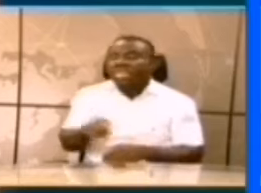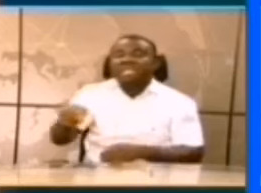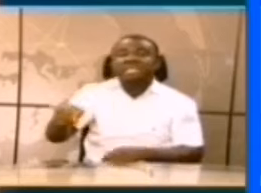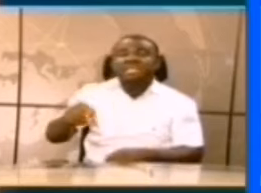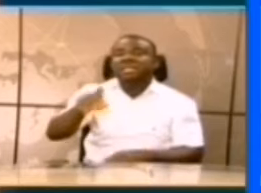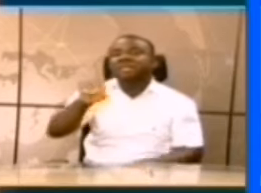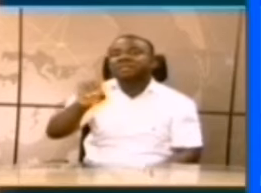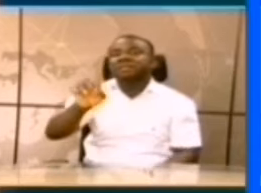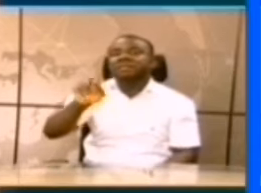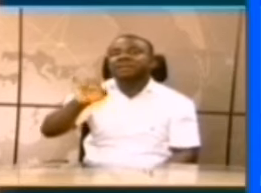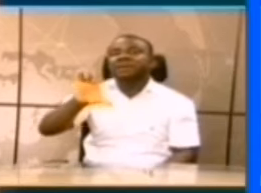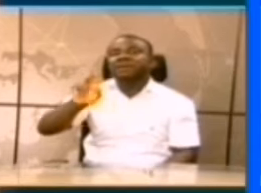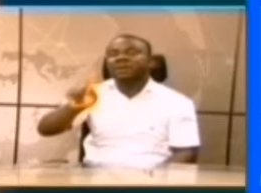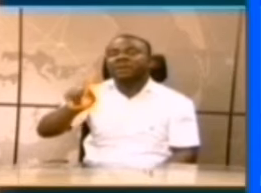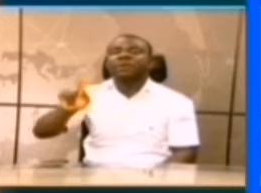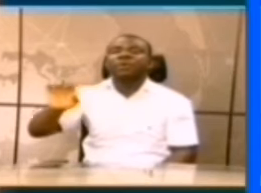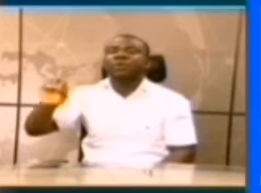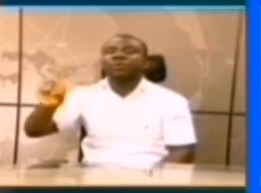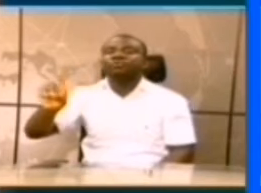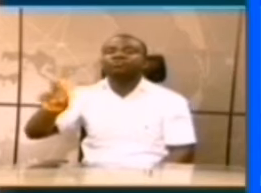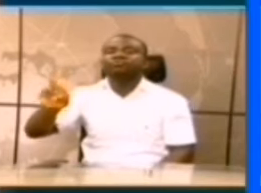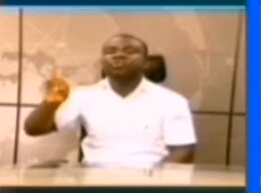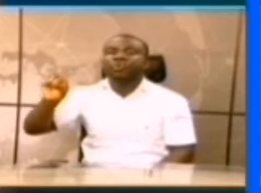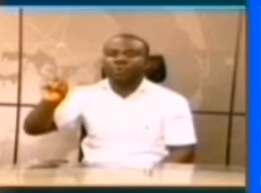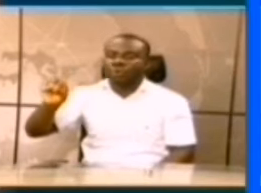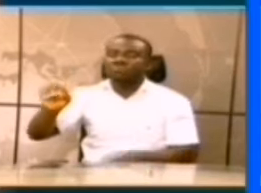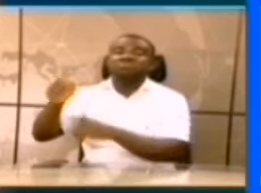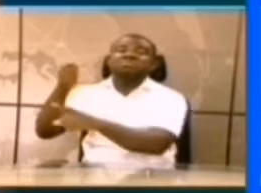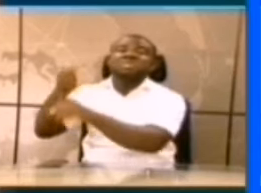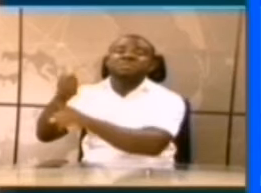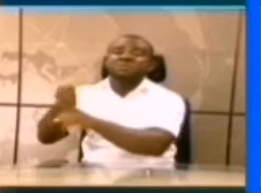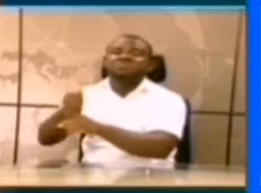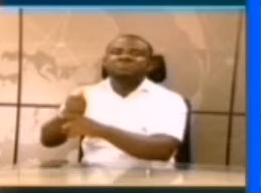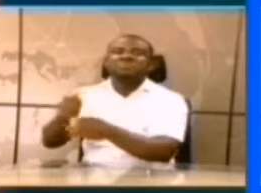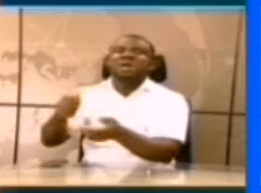They could run me chat to our defense ministry.